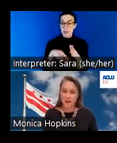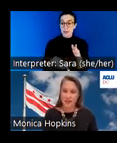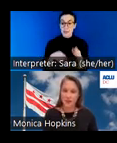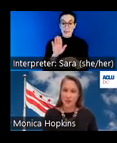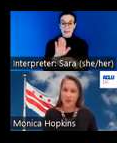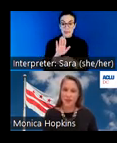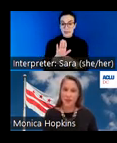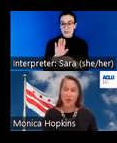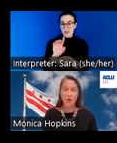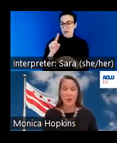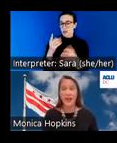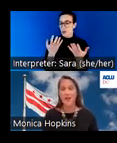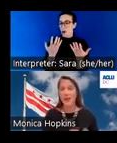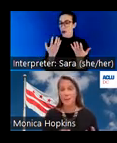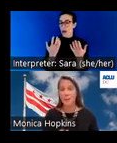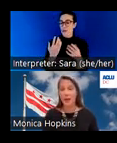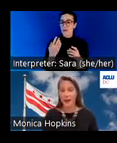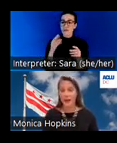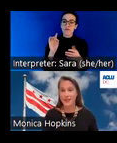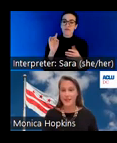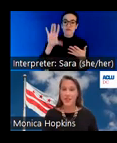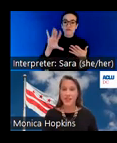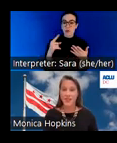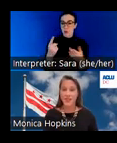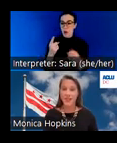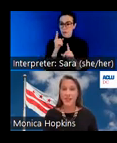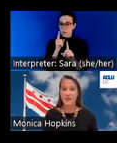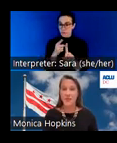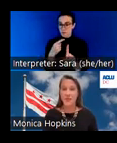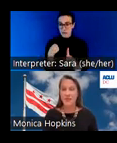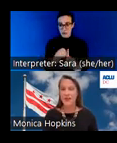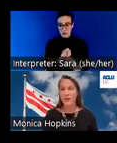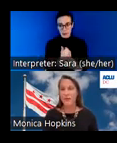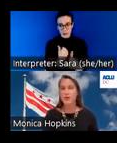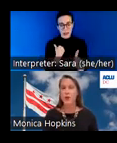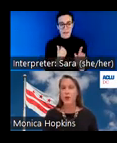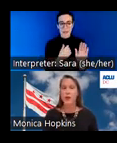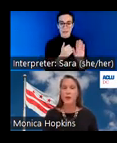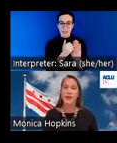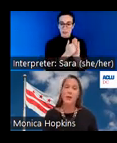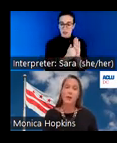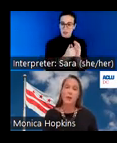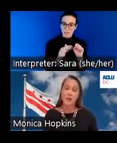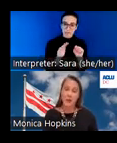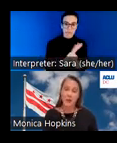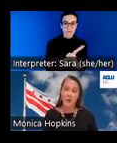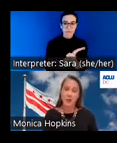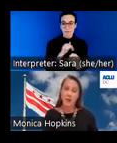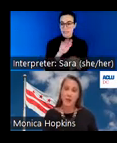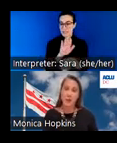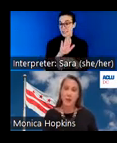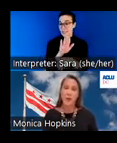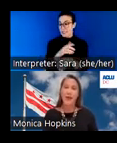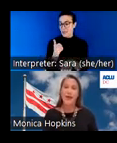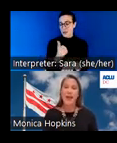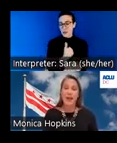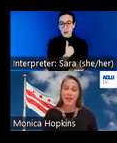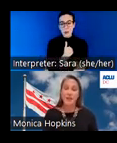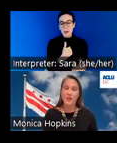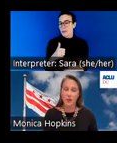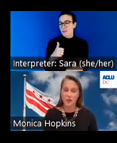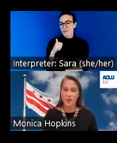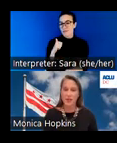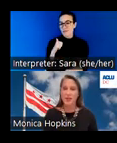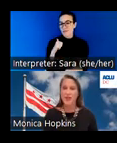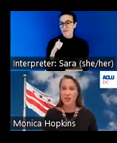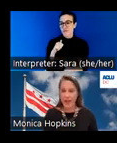just one housekeeping issue. We have a packed agenda this evening, so we will not be responding to any